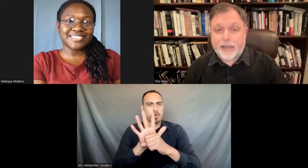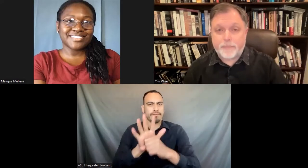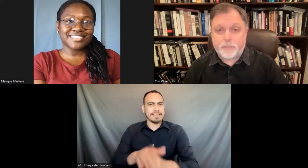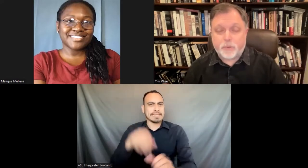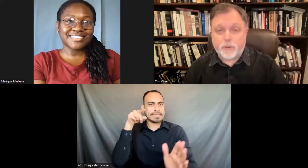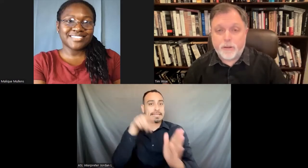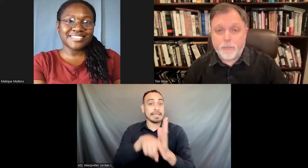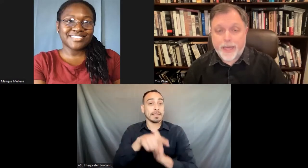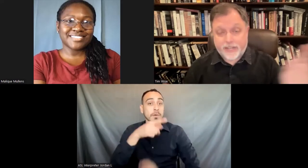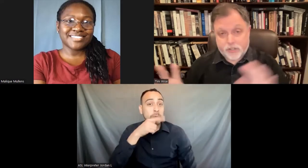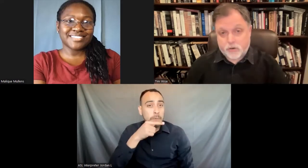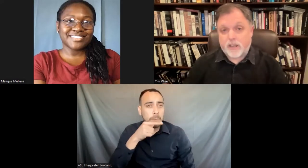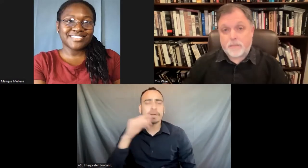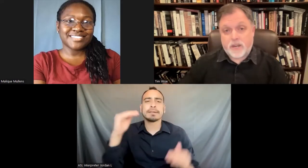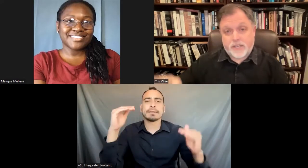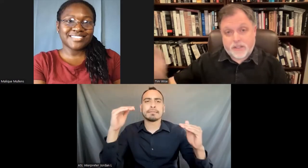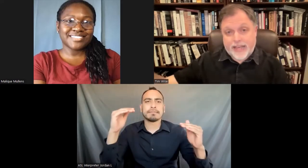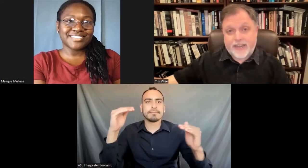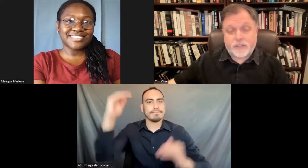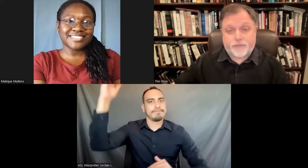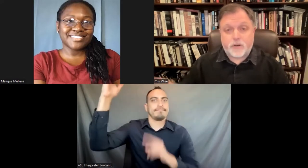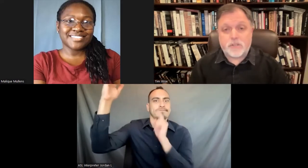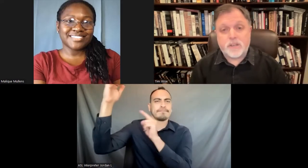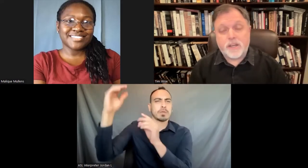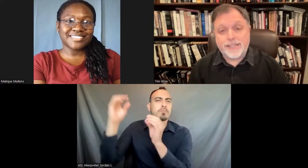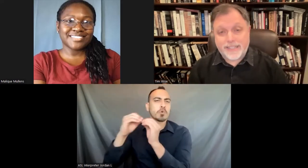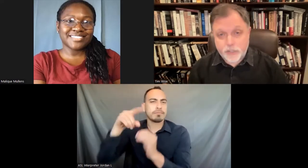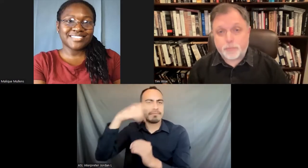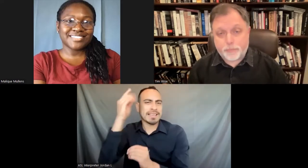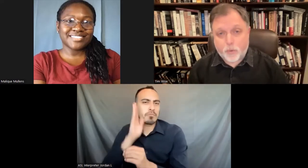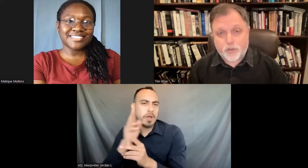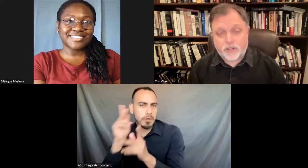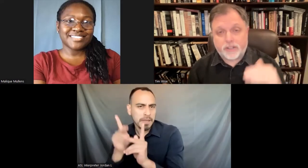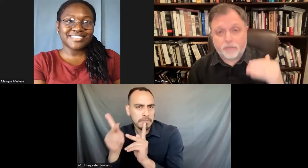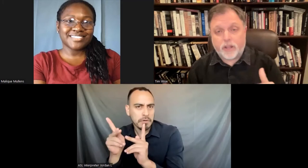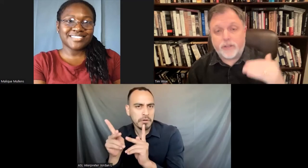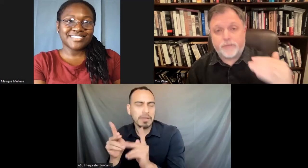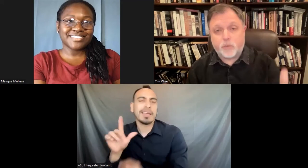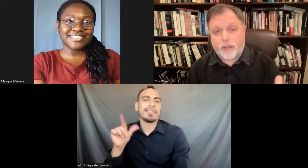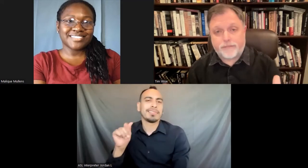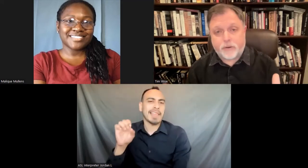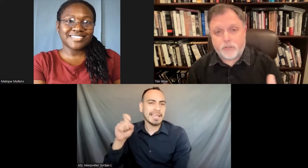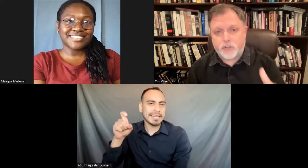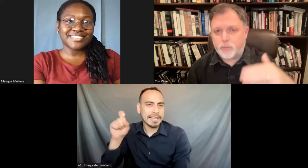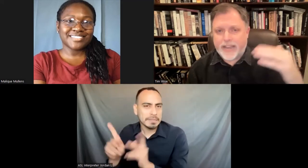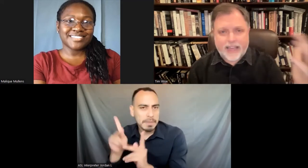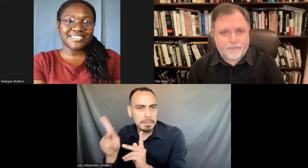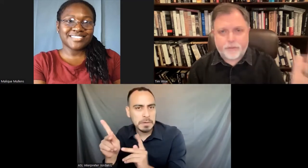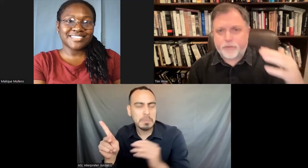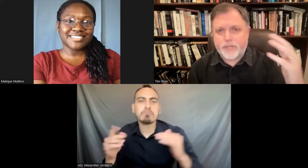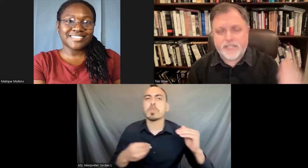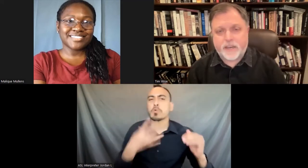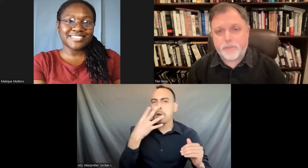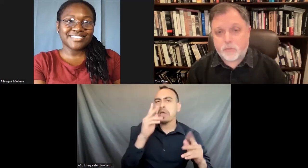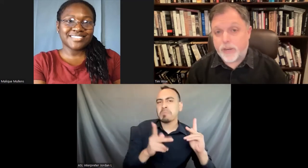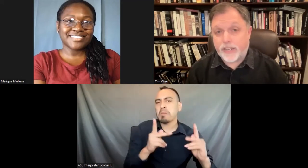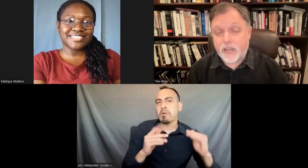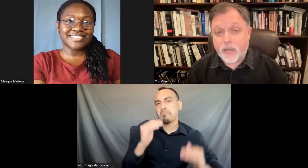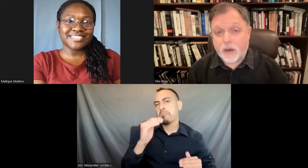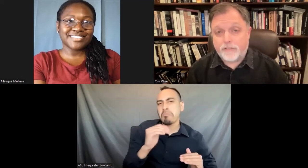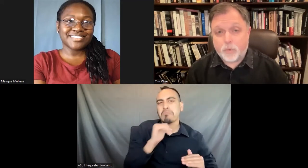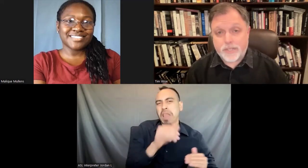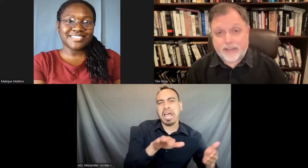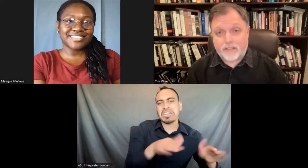killing Black people and in certain communities, Latinx folks, disproportionately relative to white folks, 2.5 to 3 times the